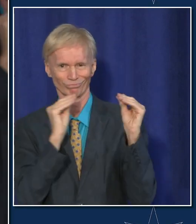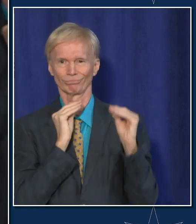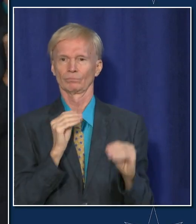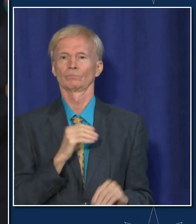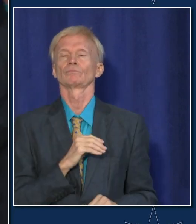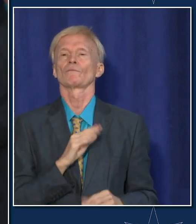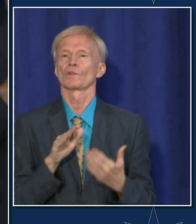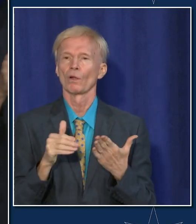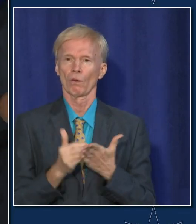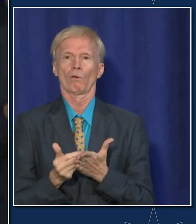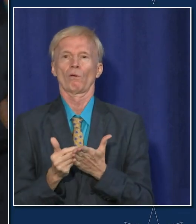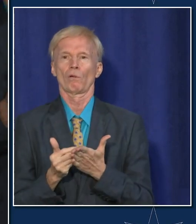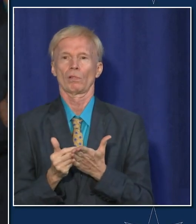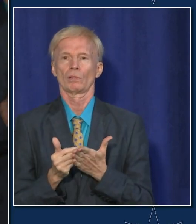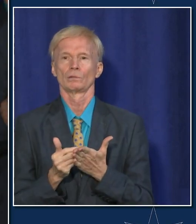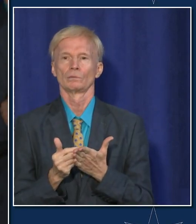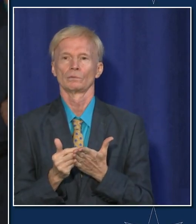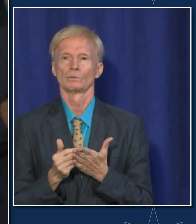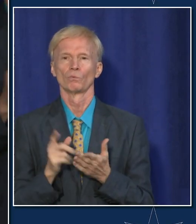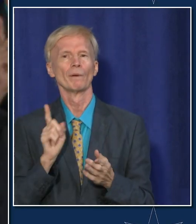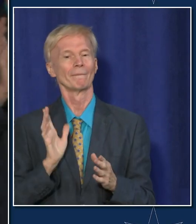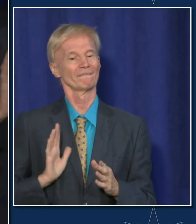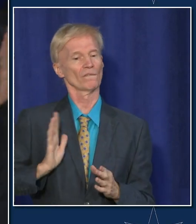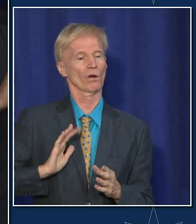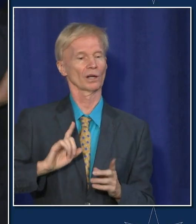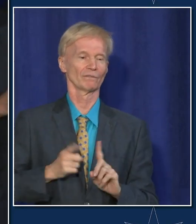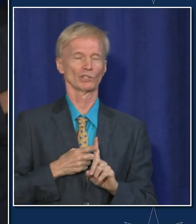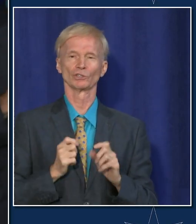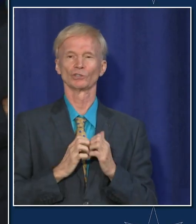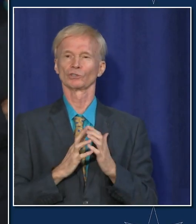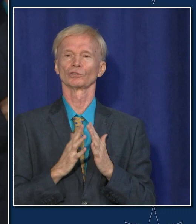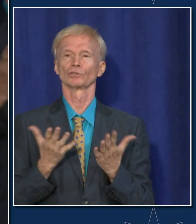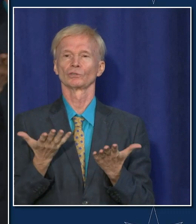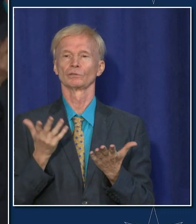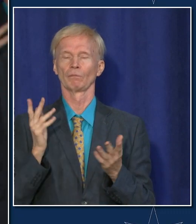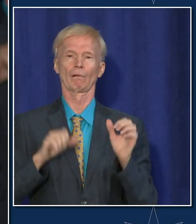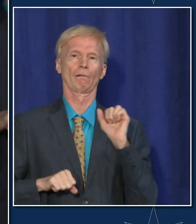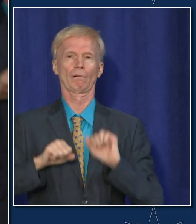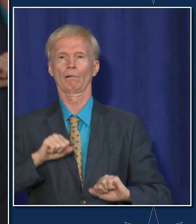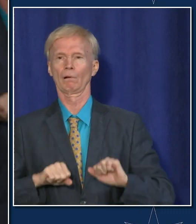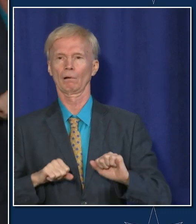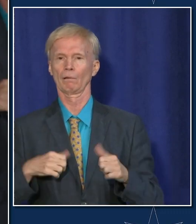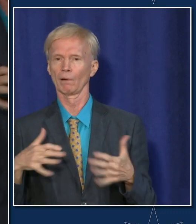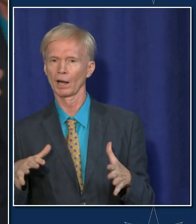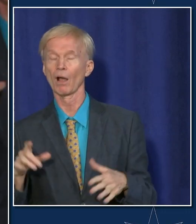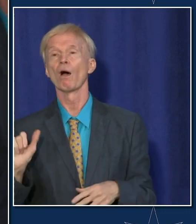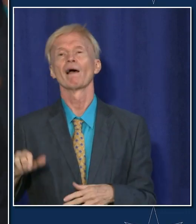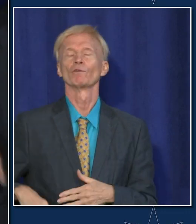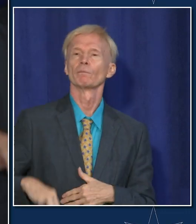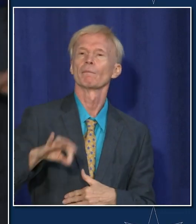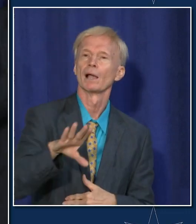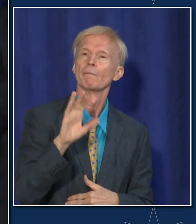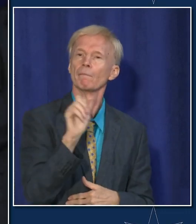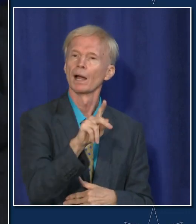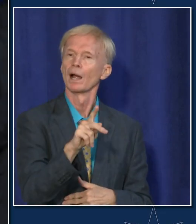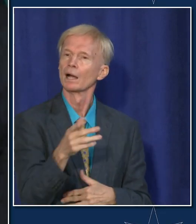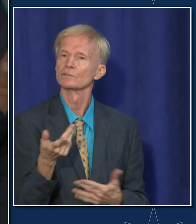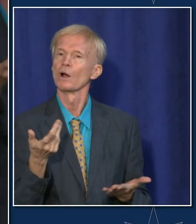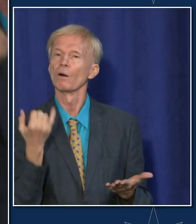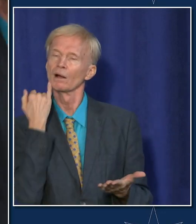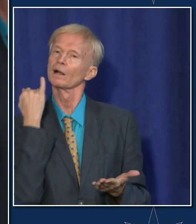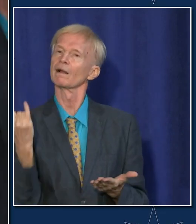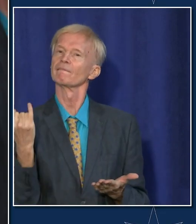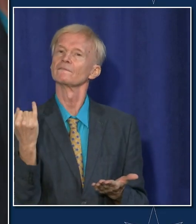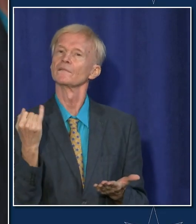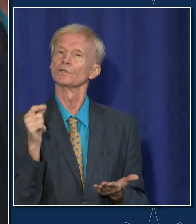that, especially early on where there was some confusion about this, ensure that places had paid Chicagoans back even. So please, if there's anyone